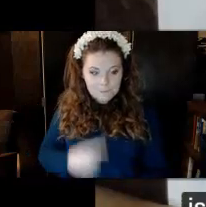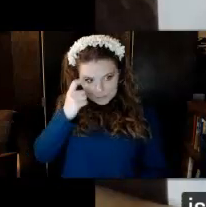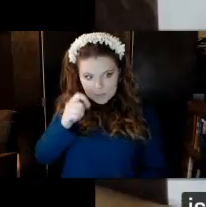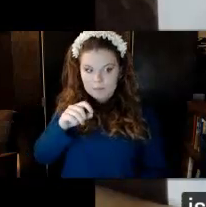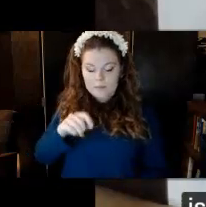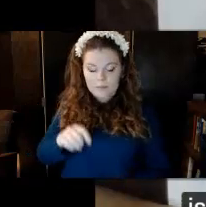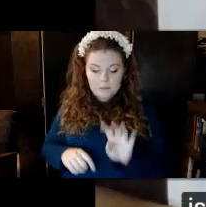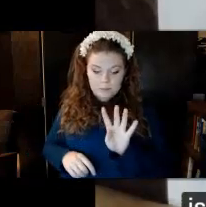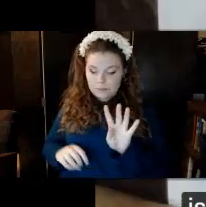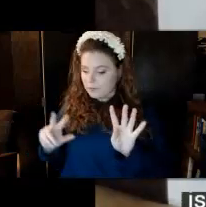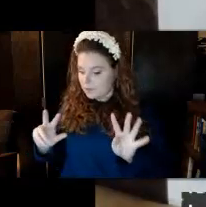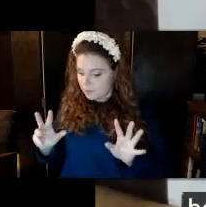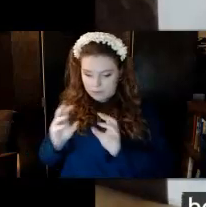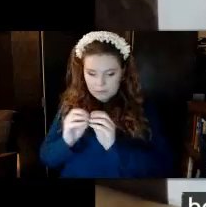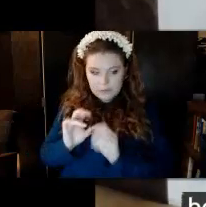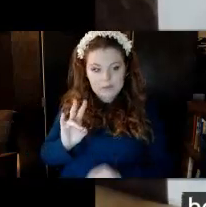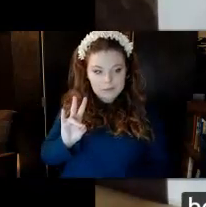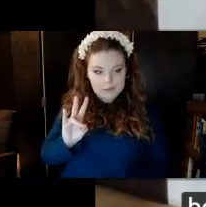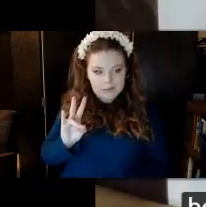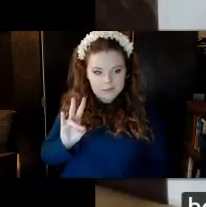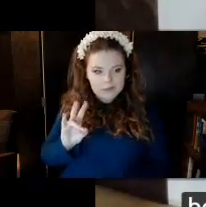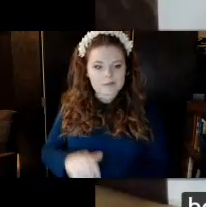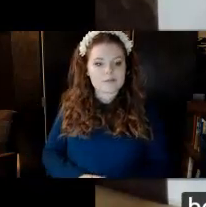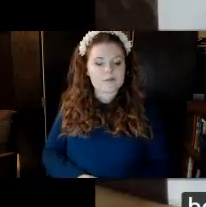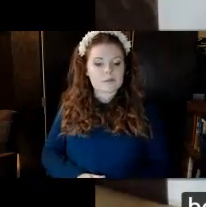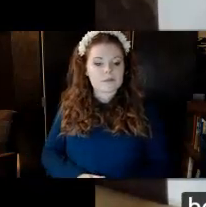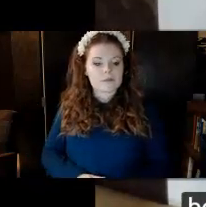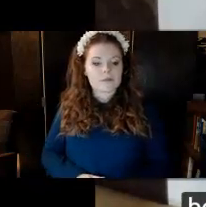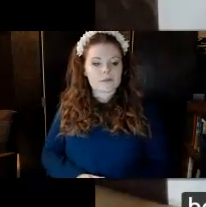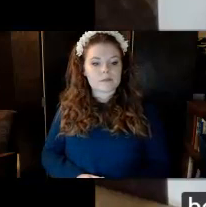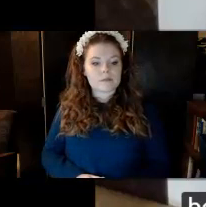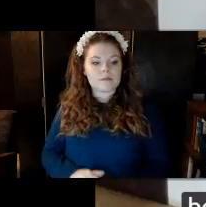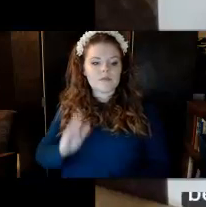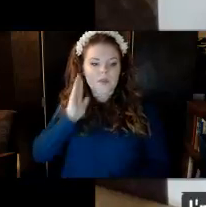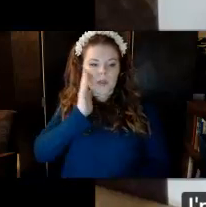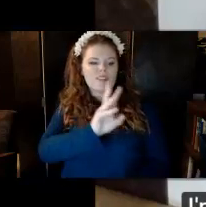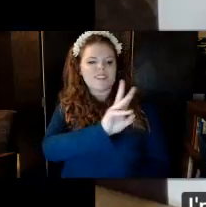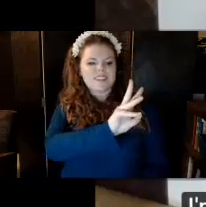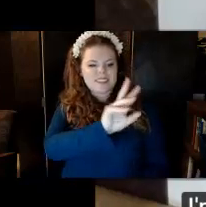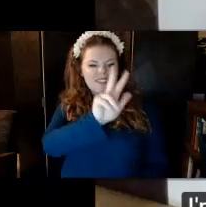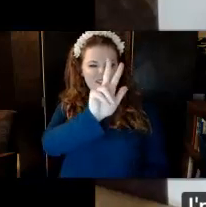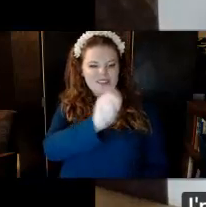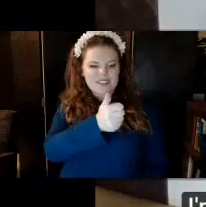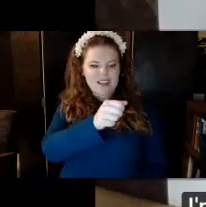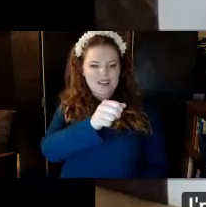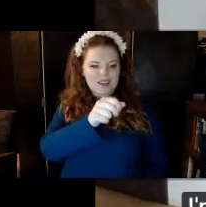4 plus 3 is 7. I'm going to bring down this 6 3/10